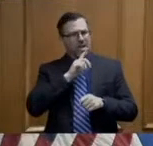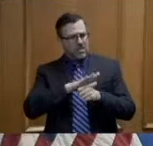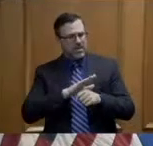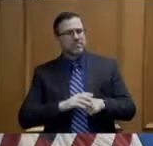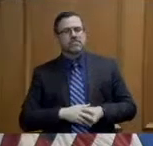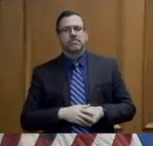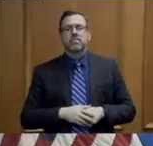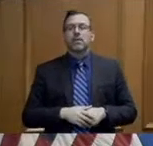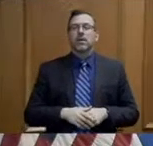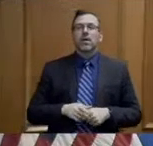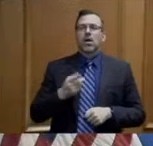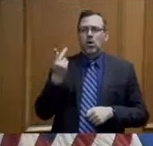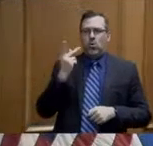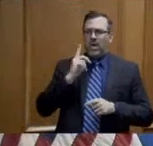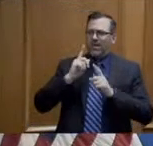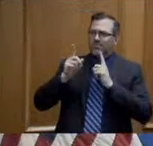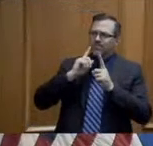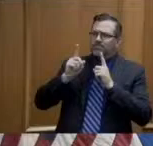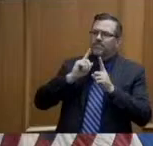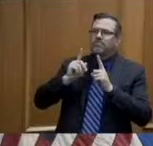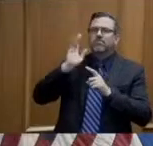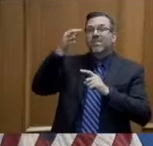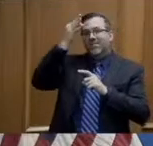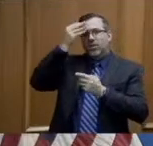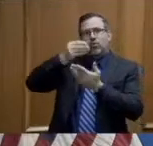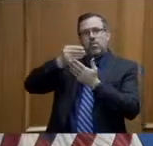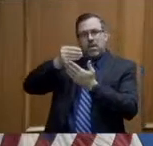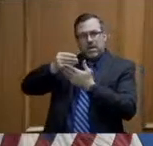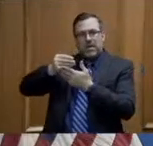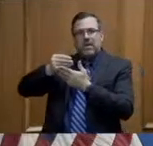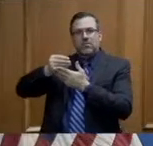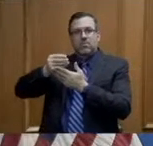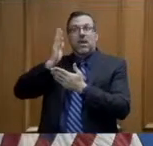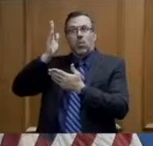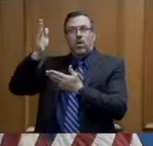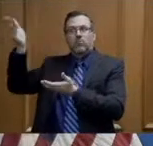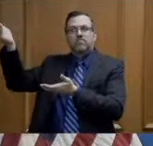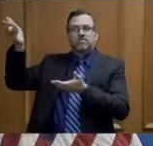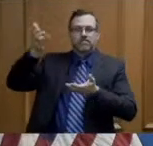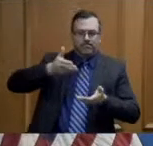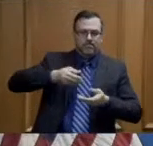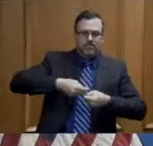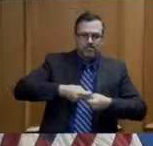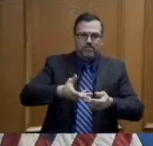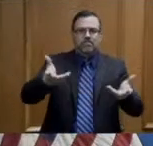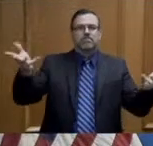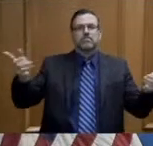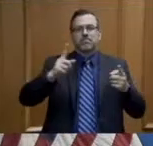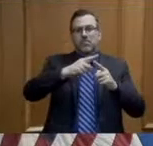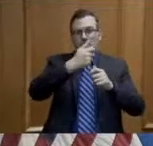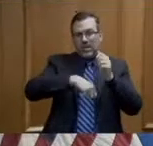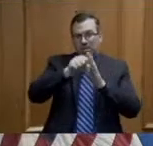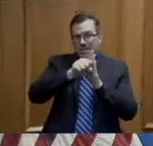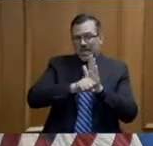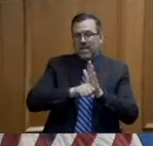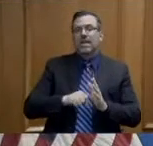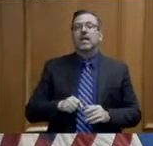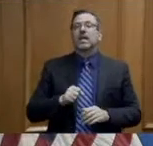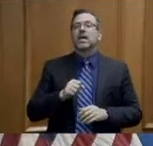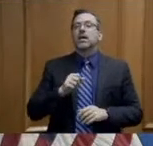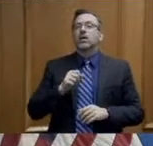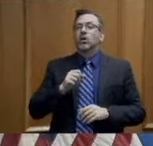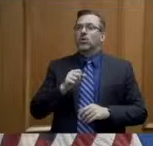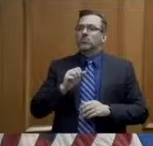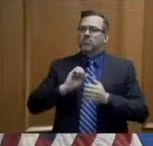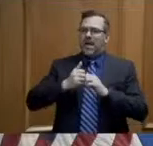we talked about the federal package that's coming and their strategy to provide through that federal package funding for the